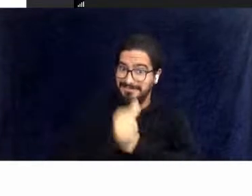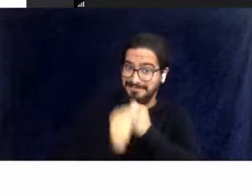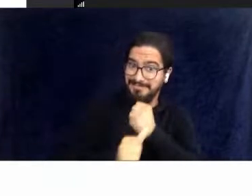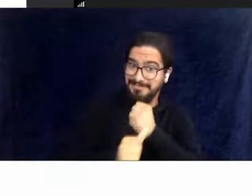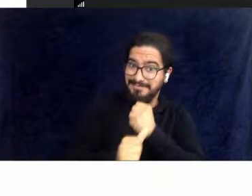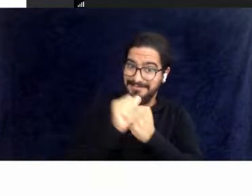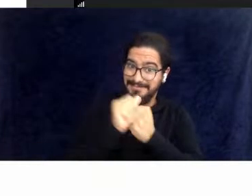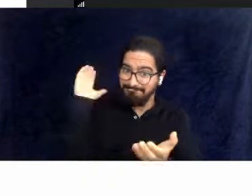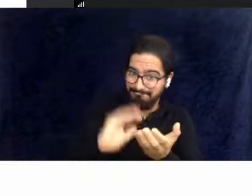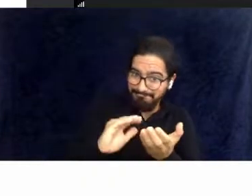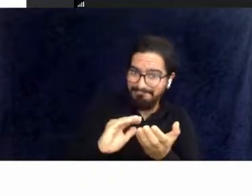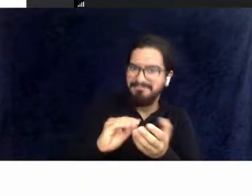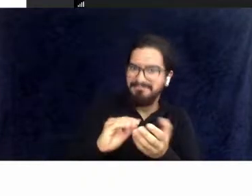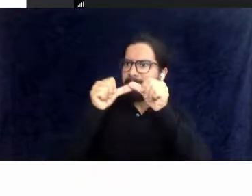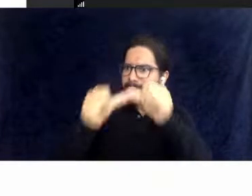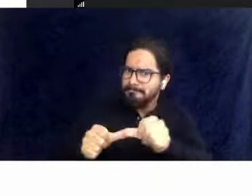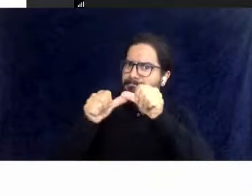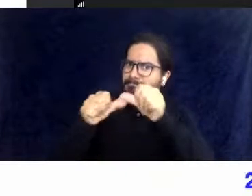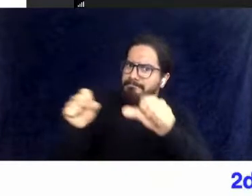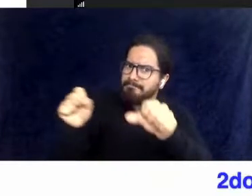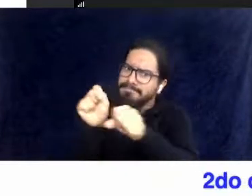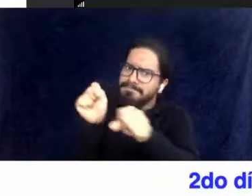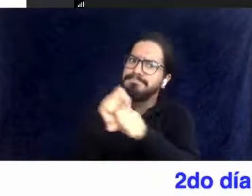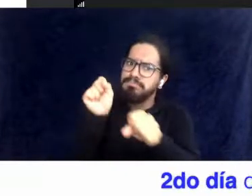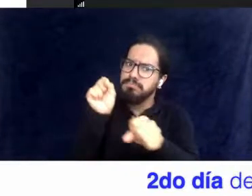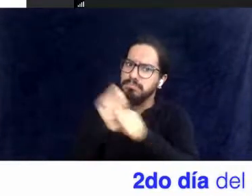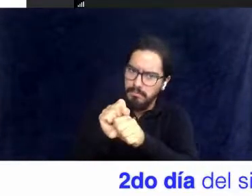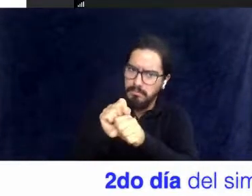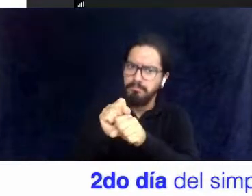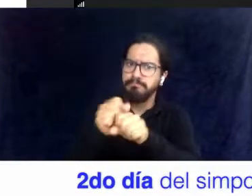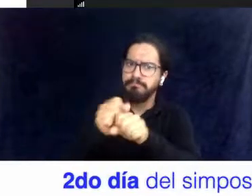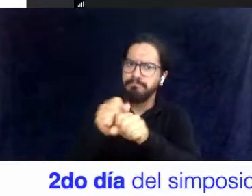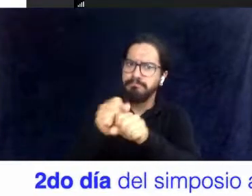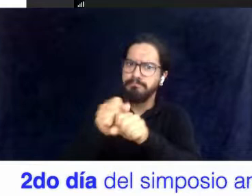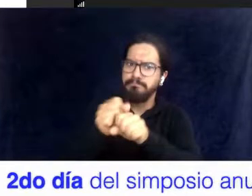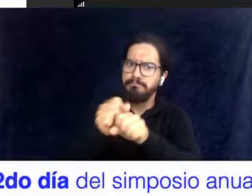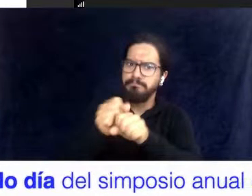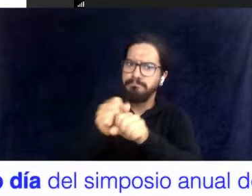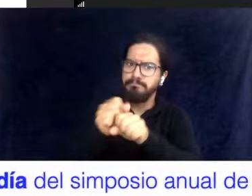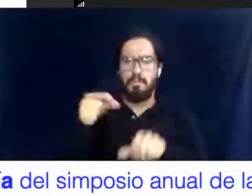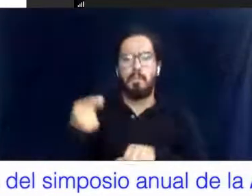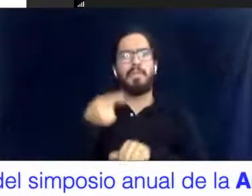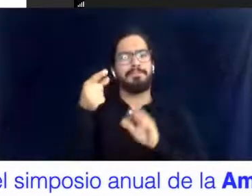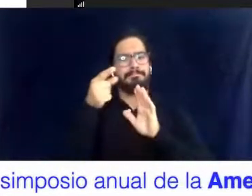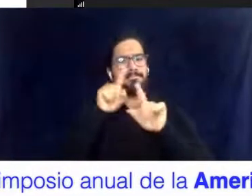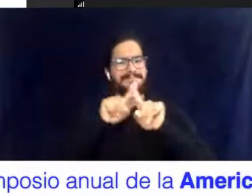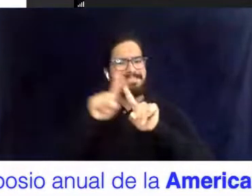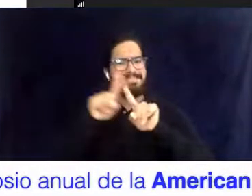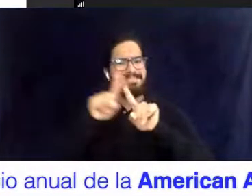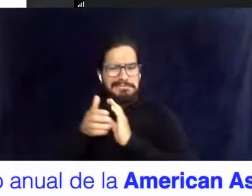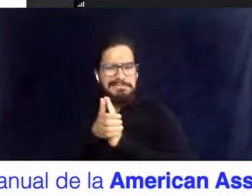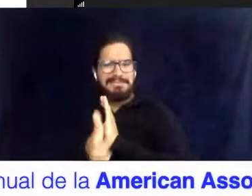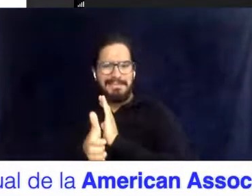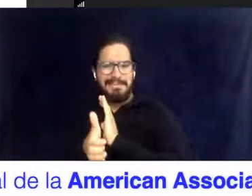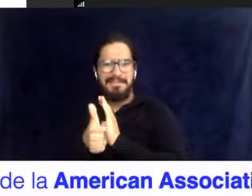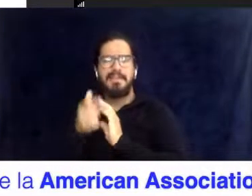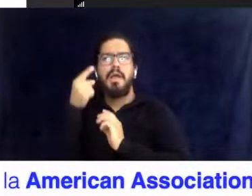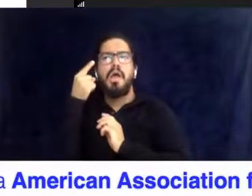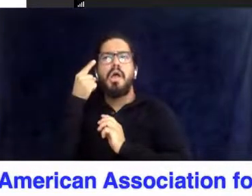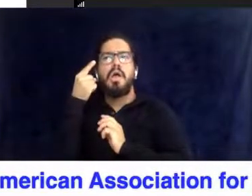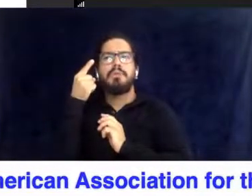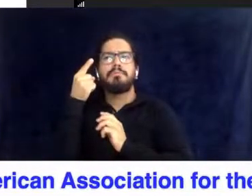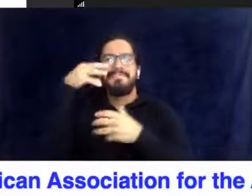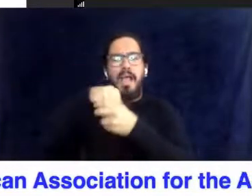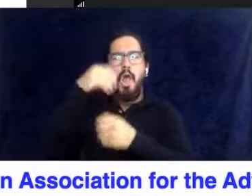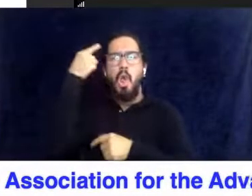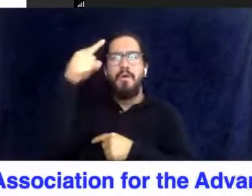that there will be resilience and readiness at all levels with appropriate skill sets to achieve universal health access and coverage.